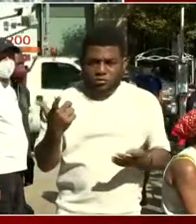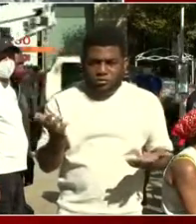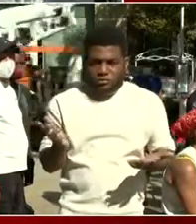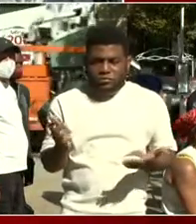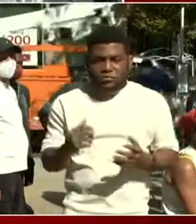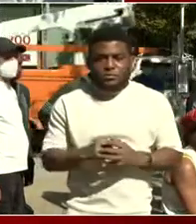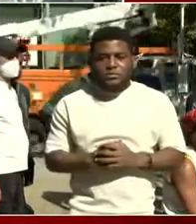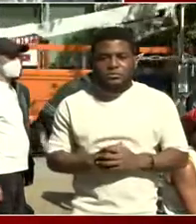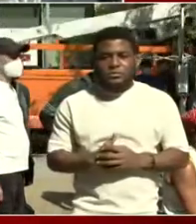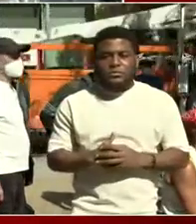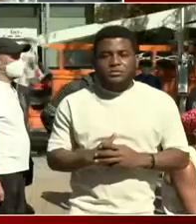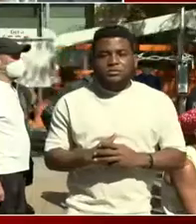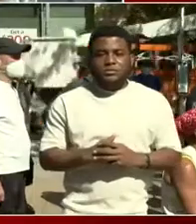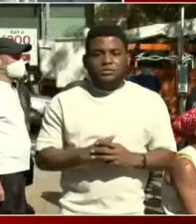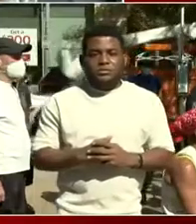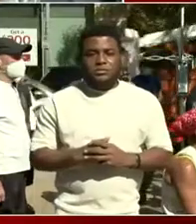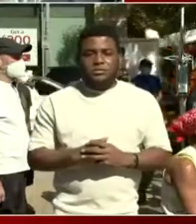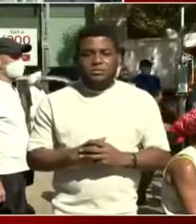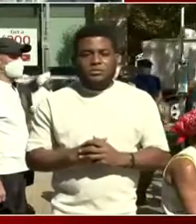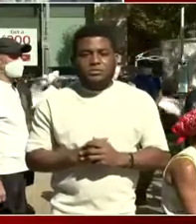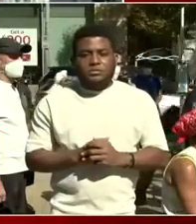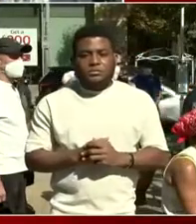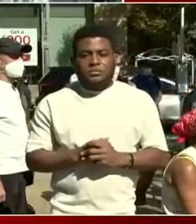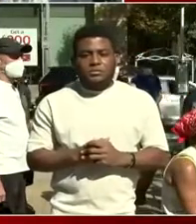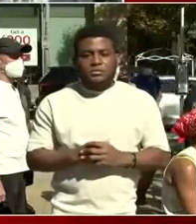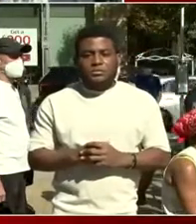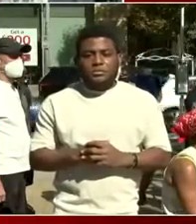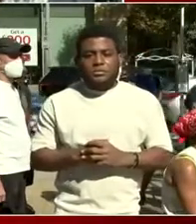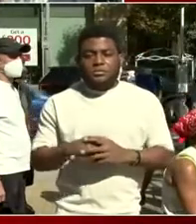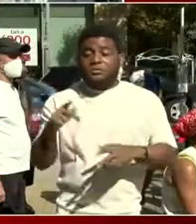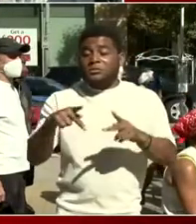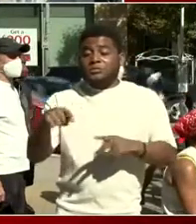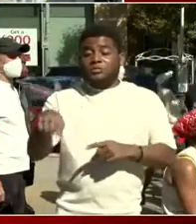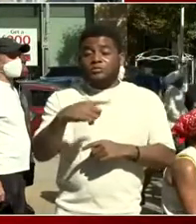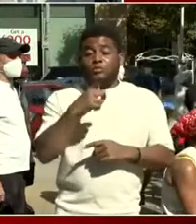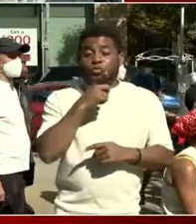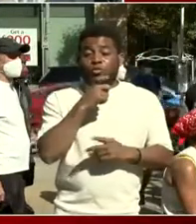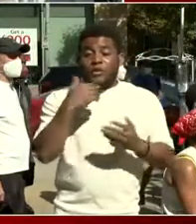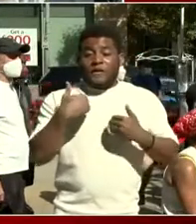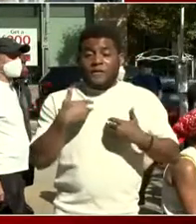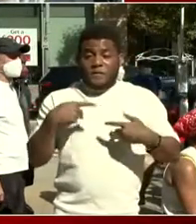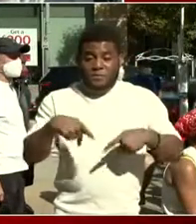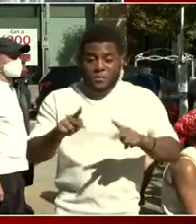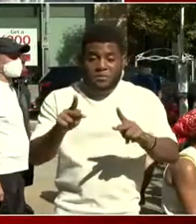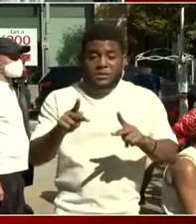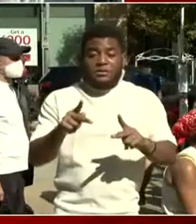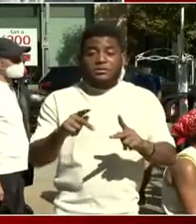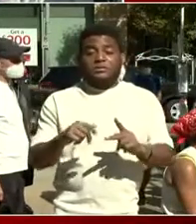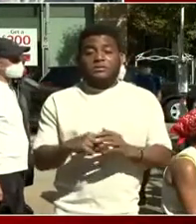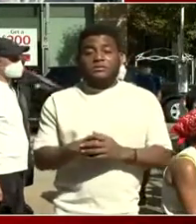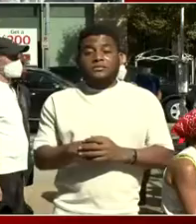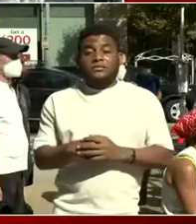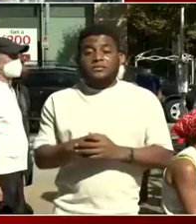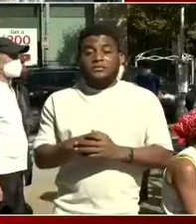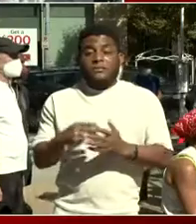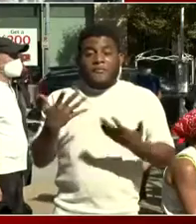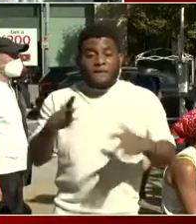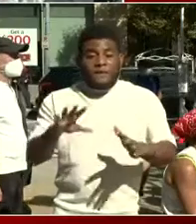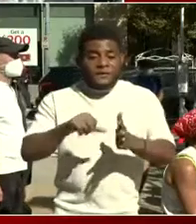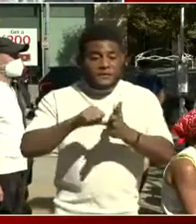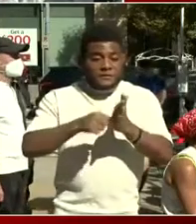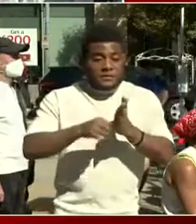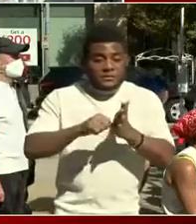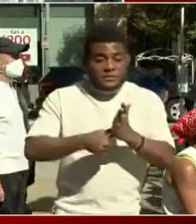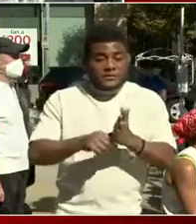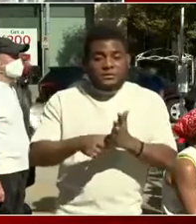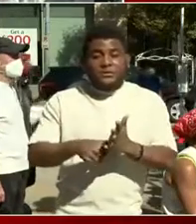primarily concerned about. The lawful users, the lawful carriers, you know, they have a permitting process for that. There's a whole vetting